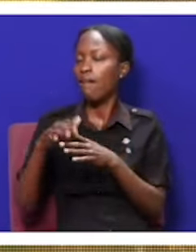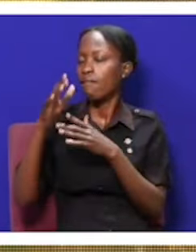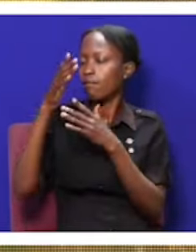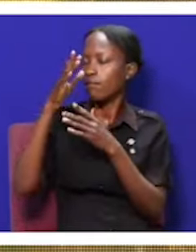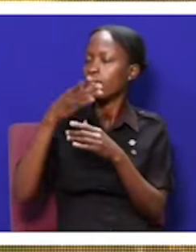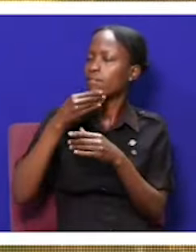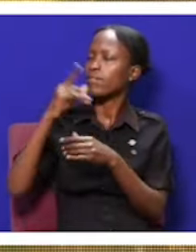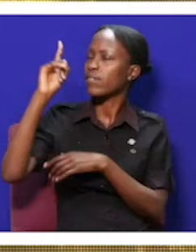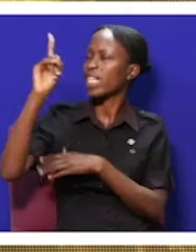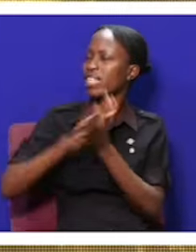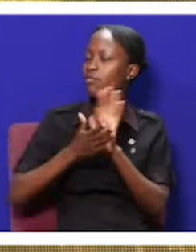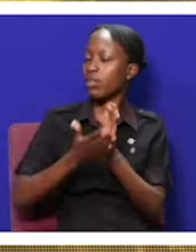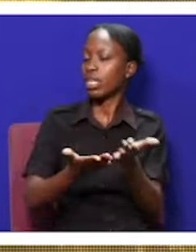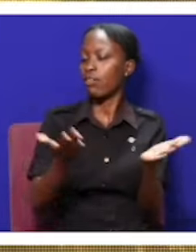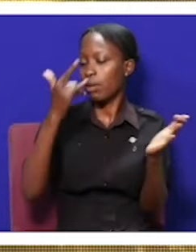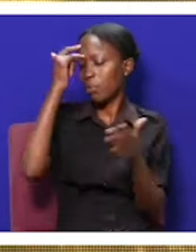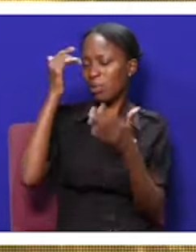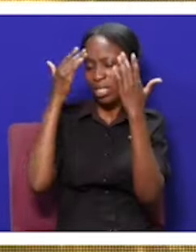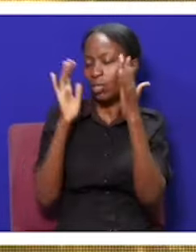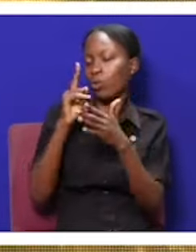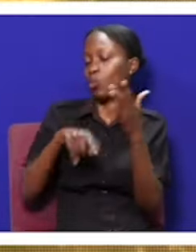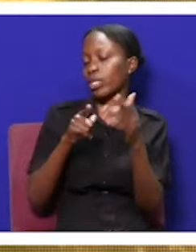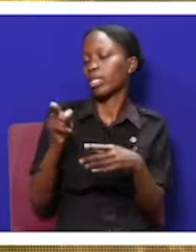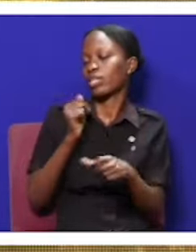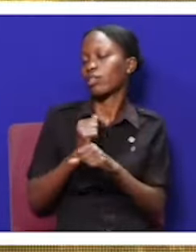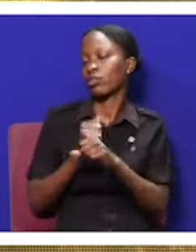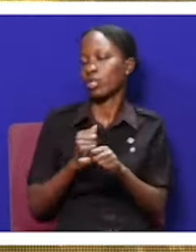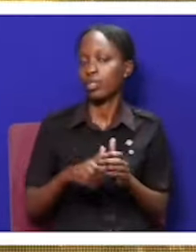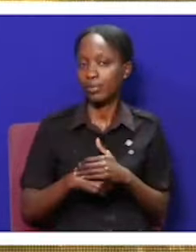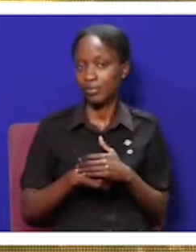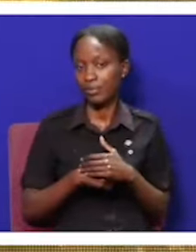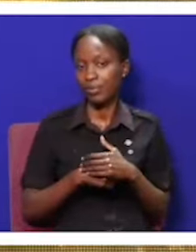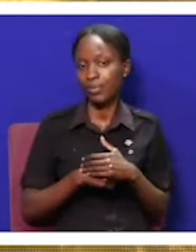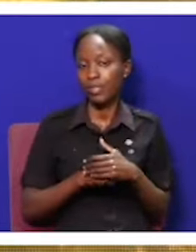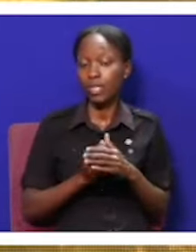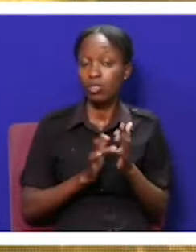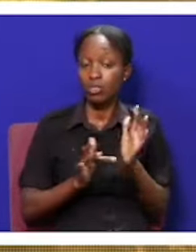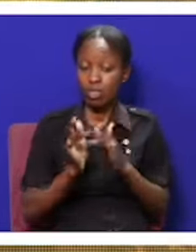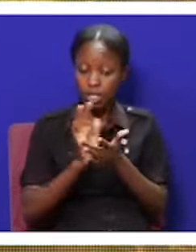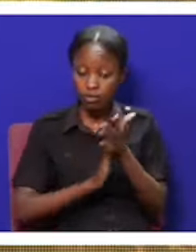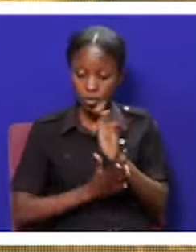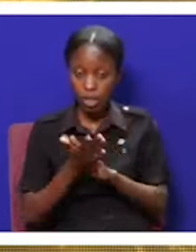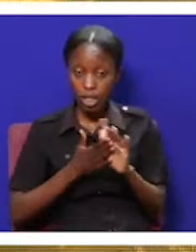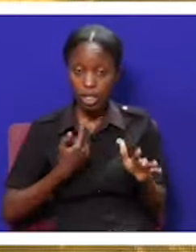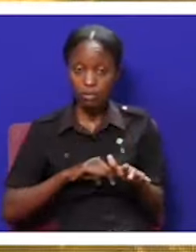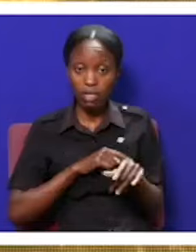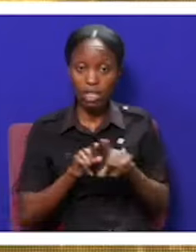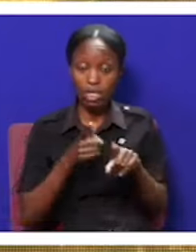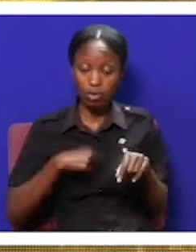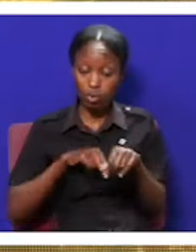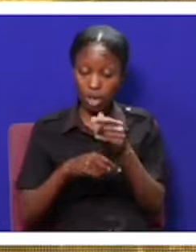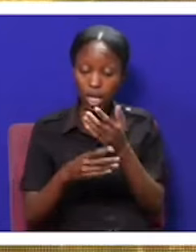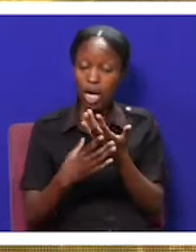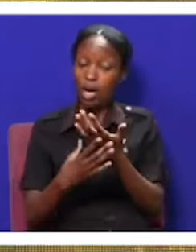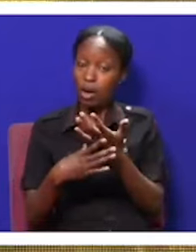them, for they know not what they do. And so Jesus forgave us. So we are following that